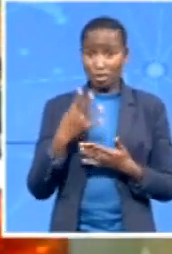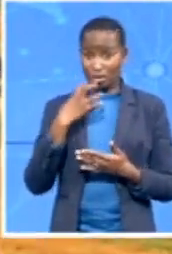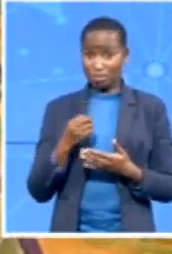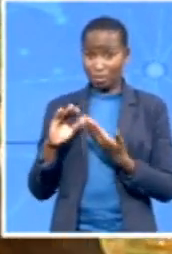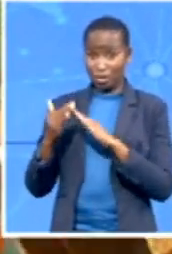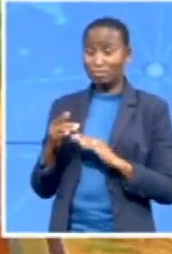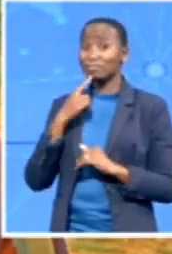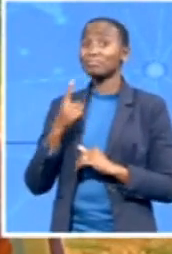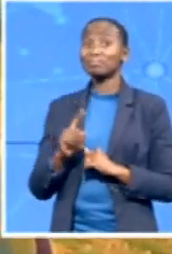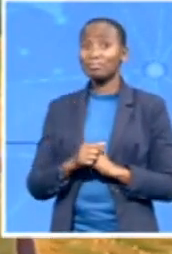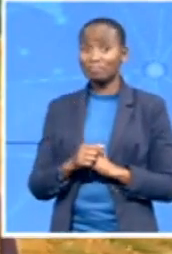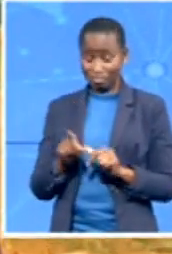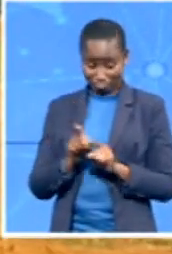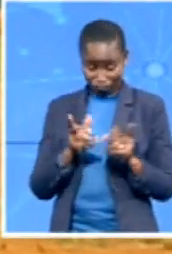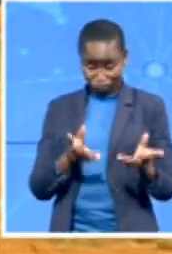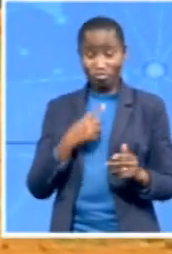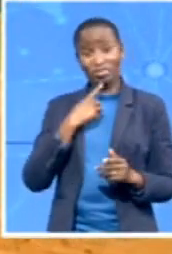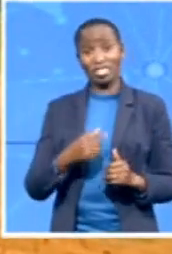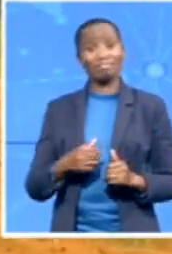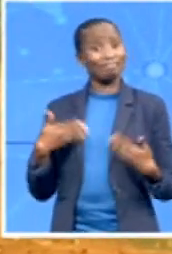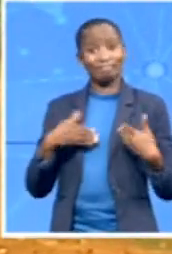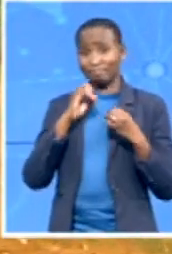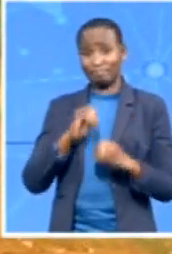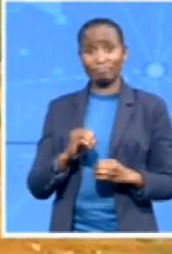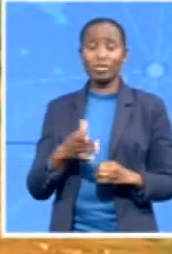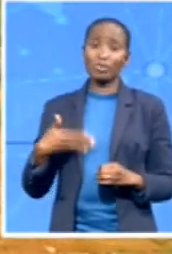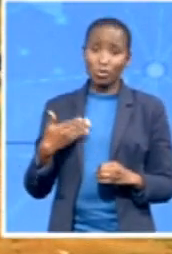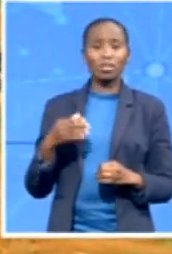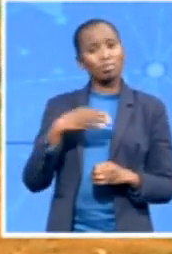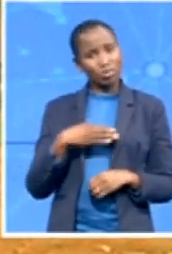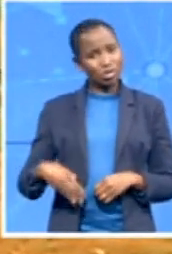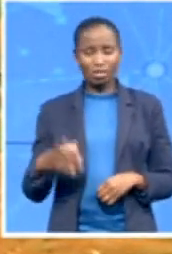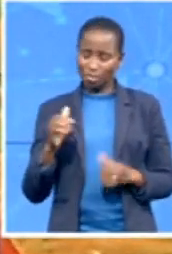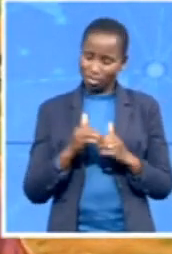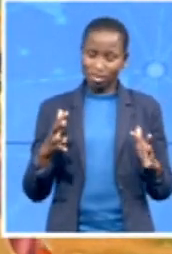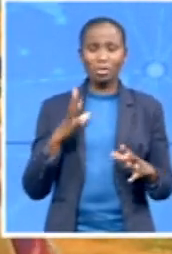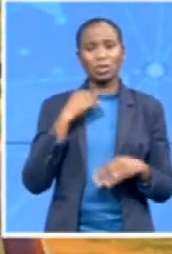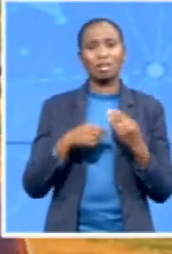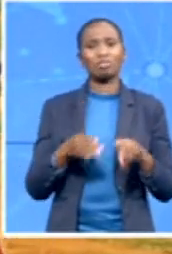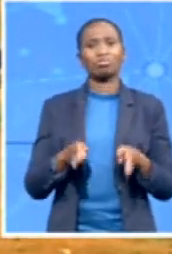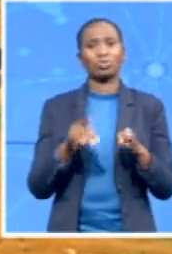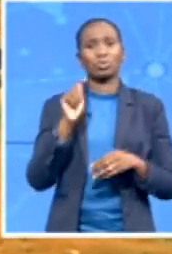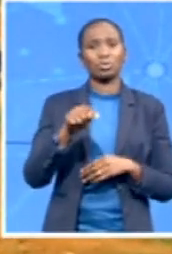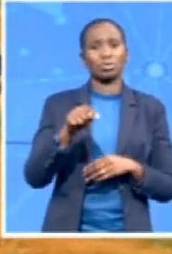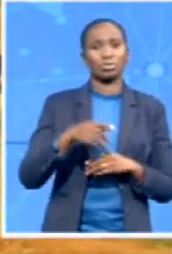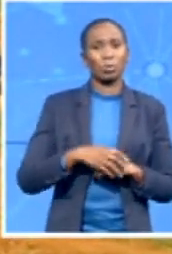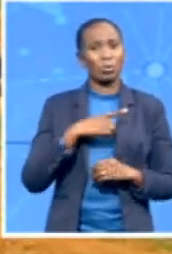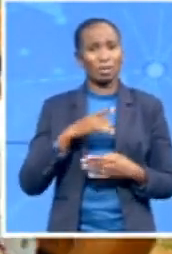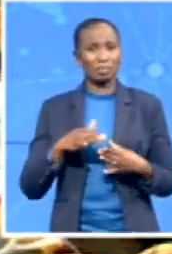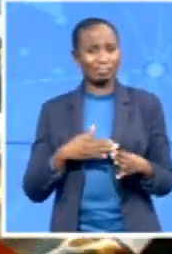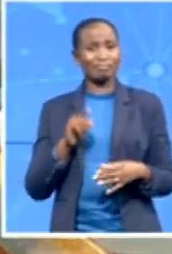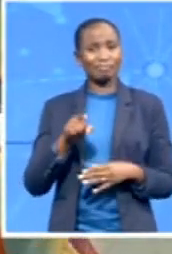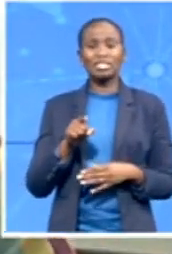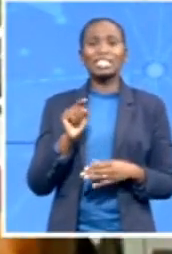are not happy and they want the president to start talking about this road. Why? This is some sort of an economic road